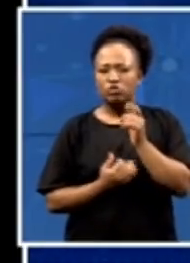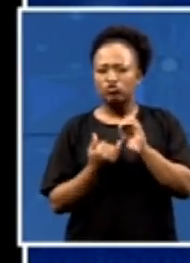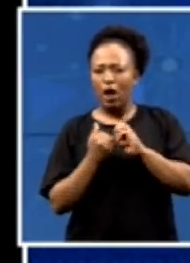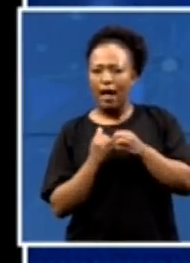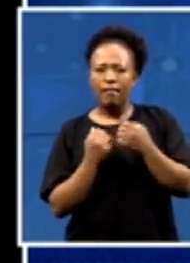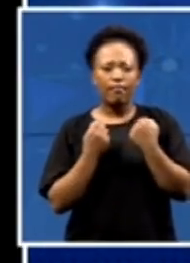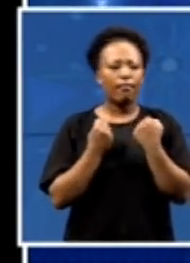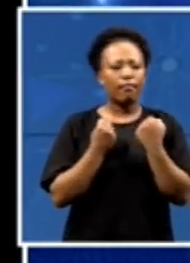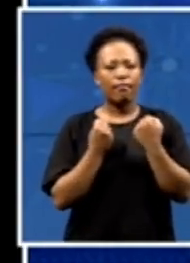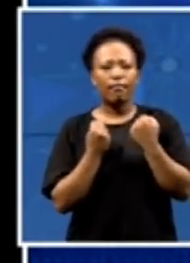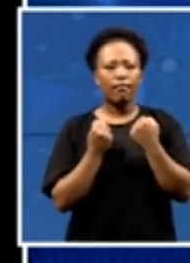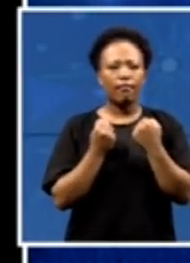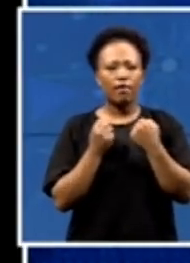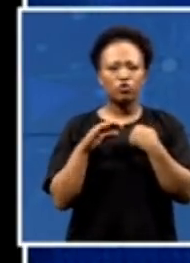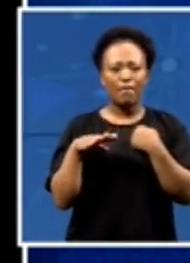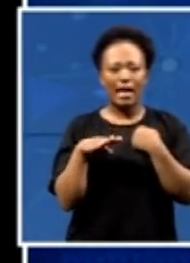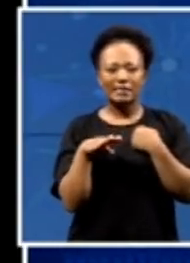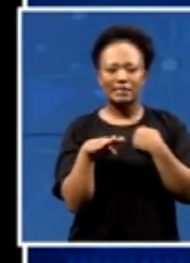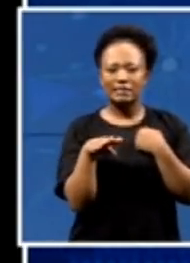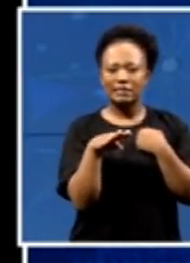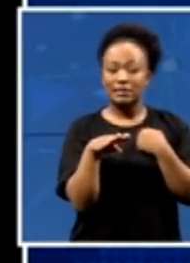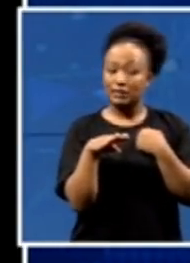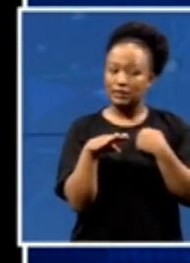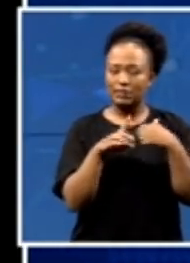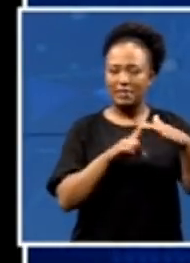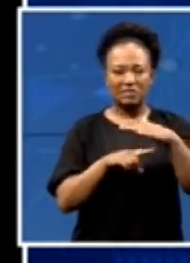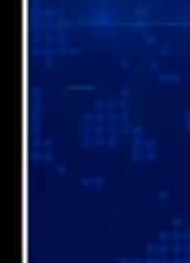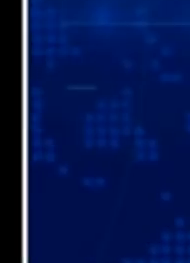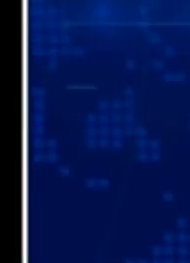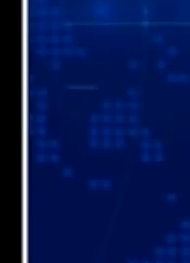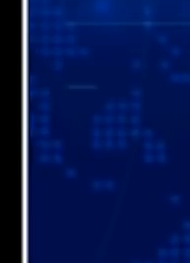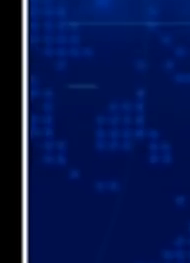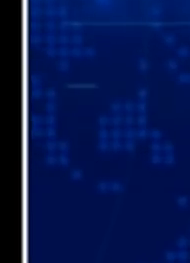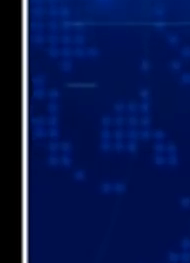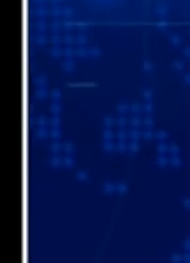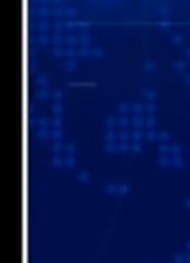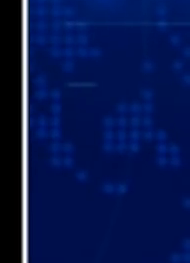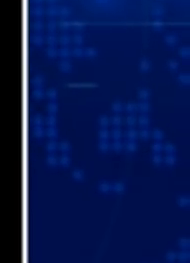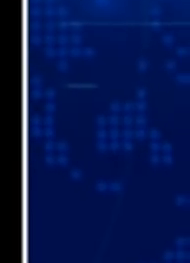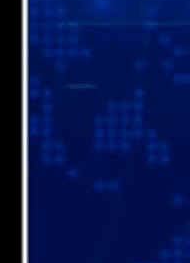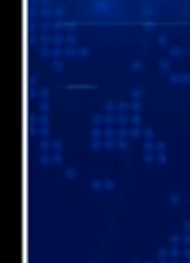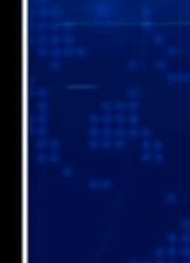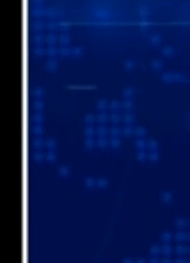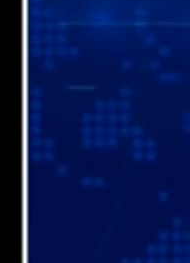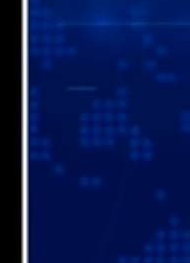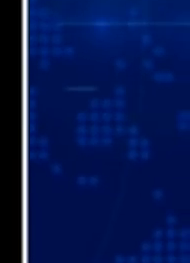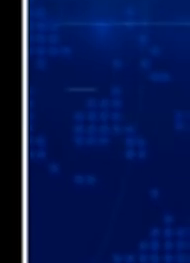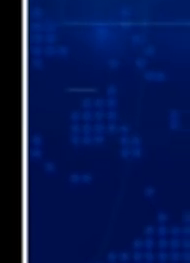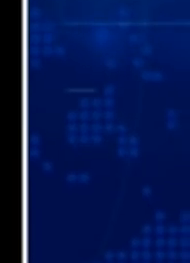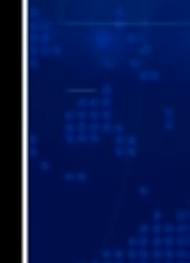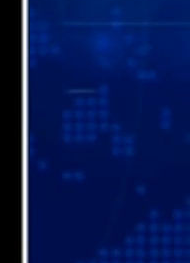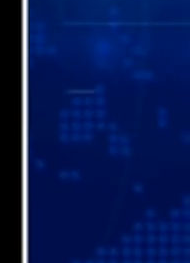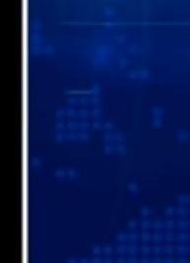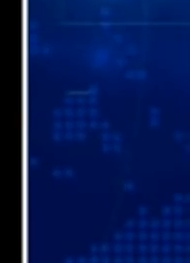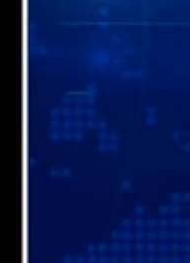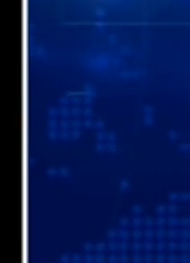But the situation is even worse, with so many people having died already as a result of the flood-related incidents